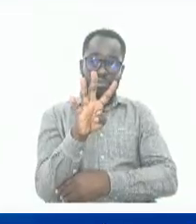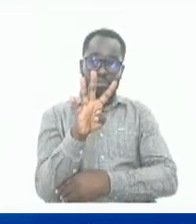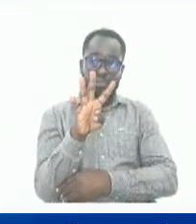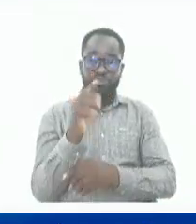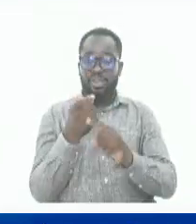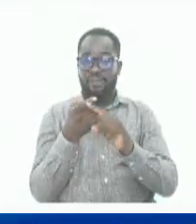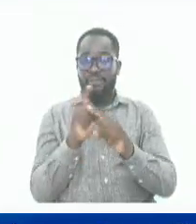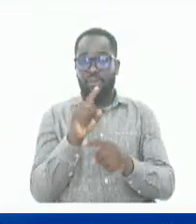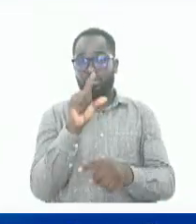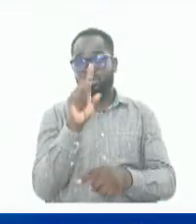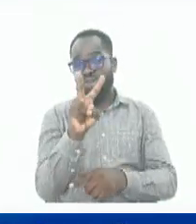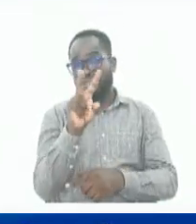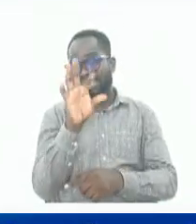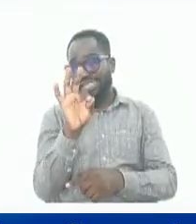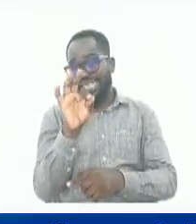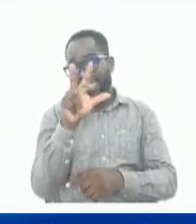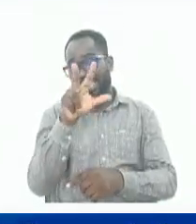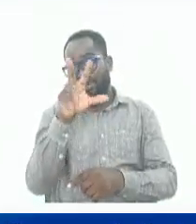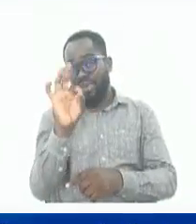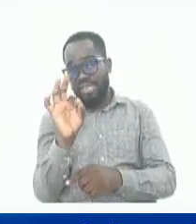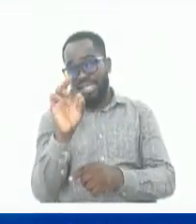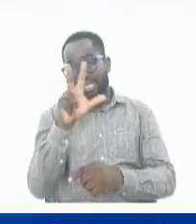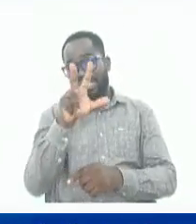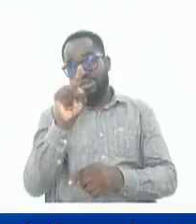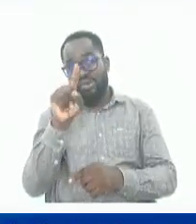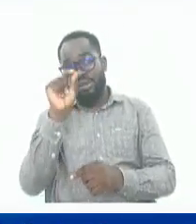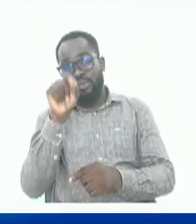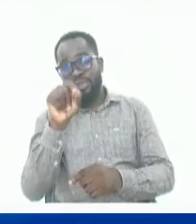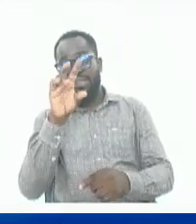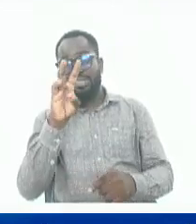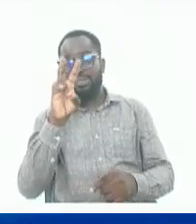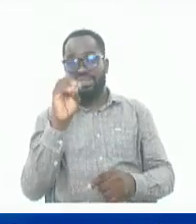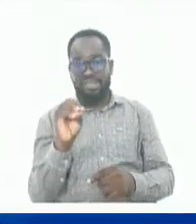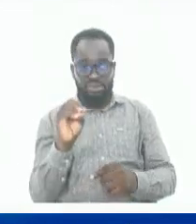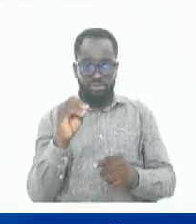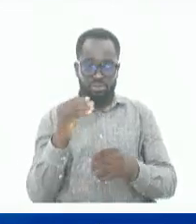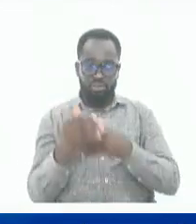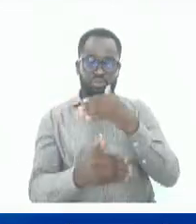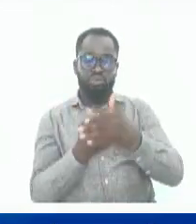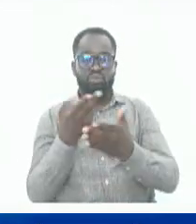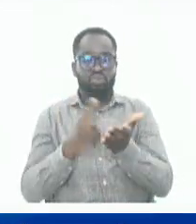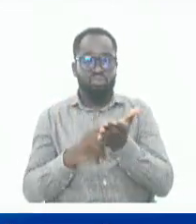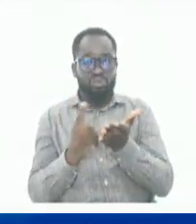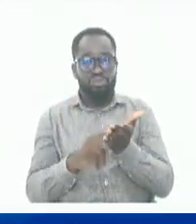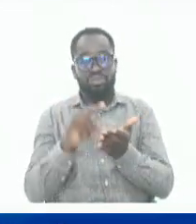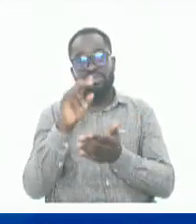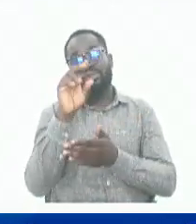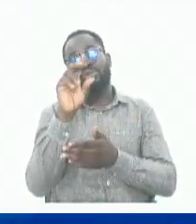from 29.39 and 31.70 respectively recorded in December